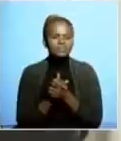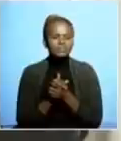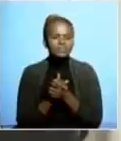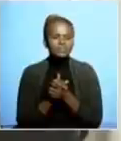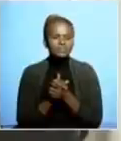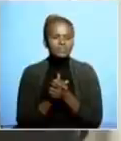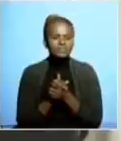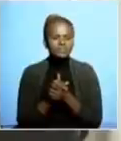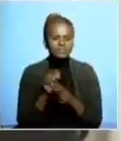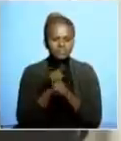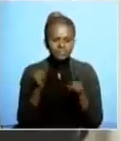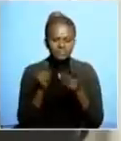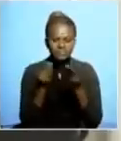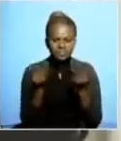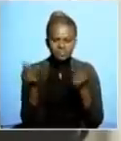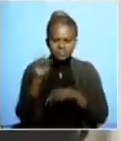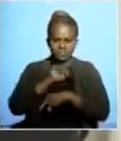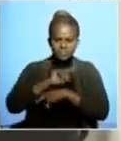Just a few days ago,